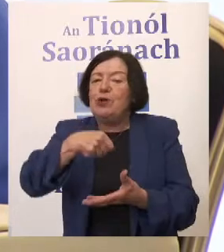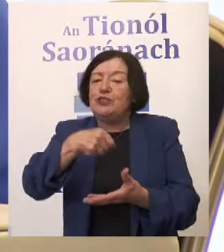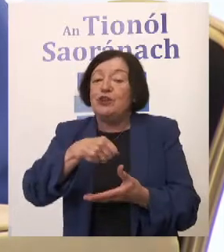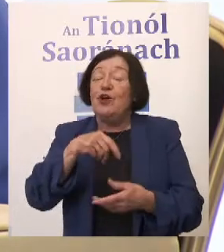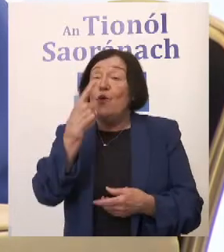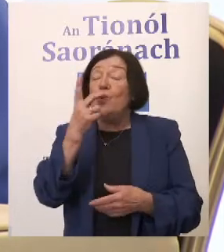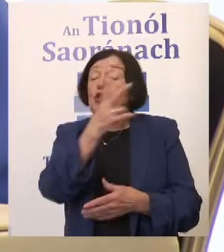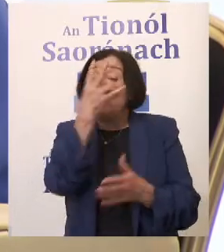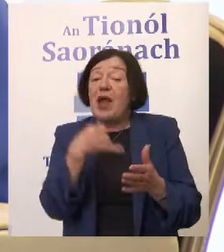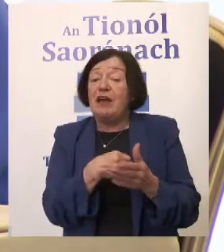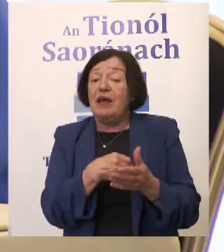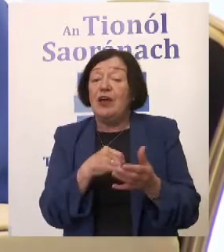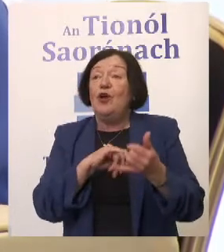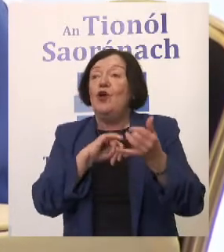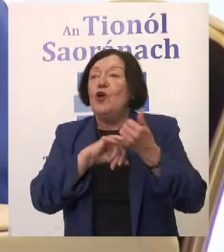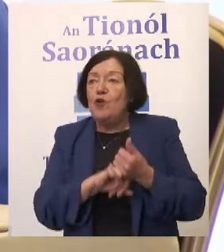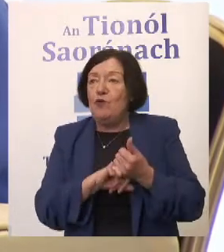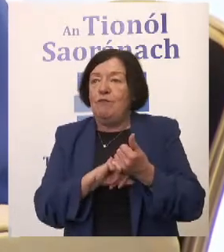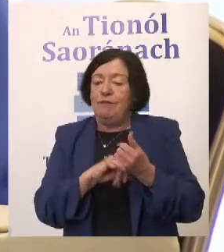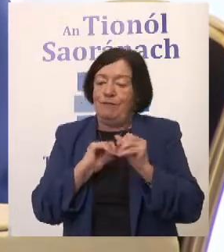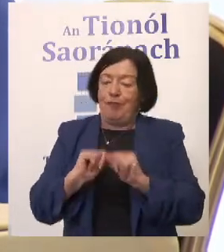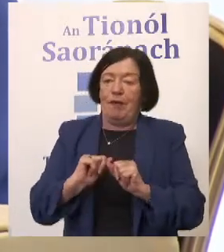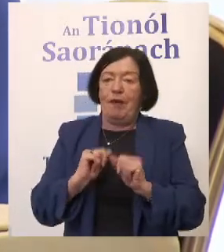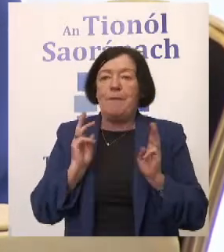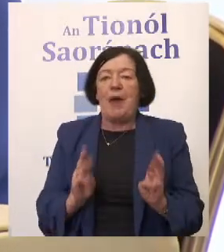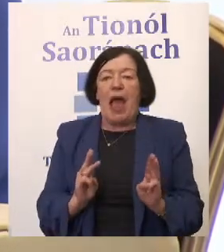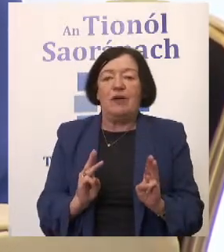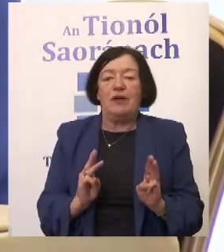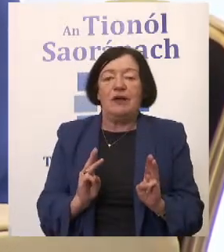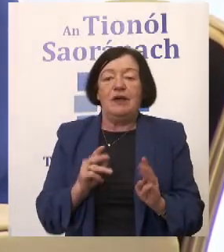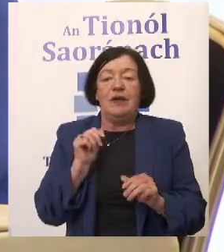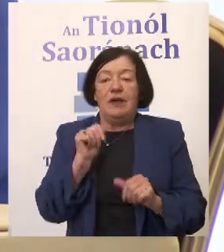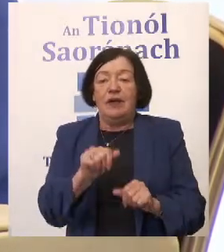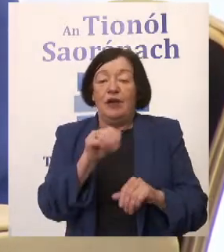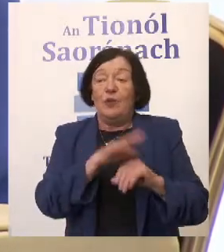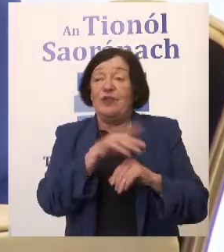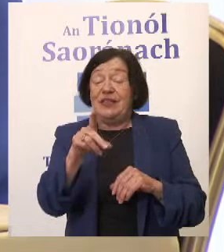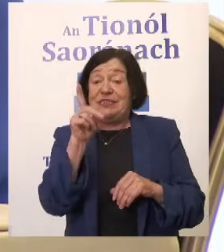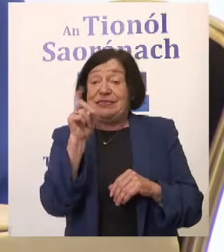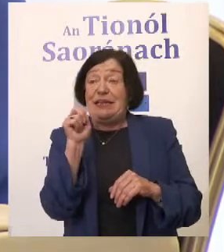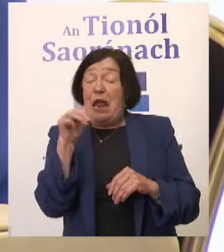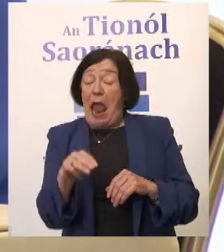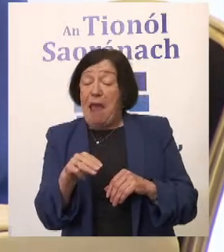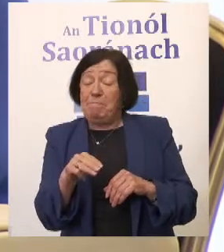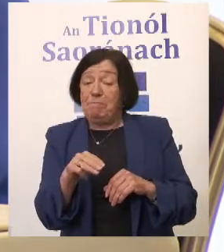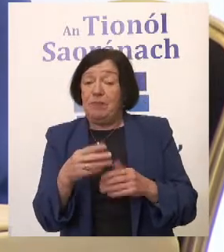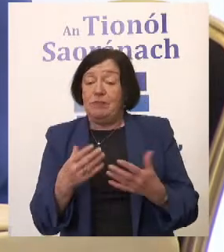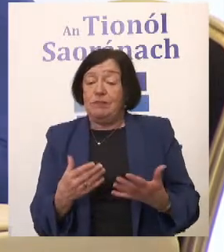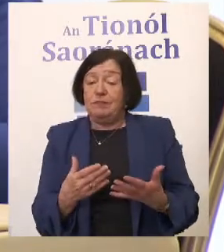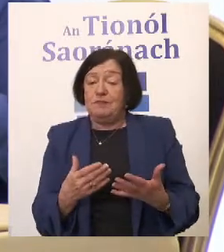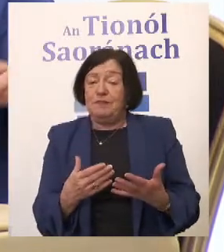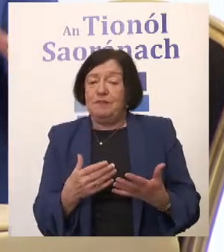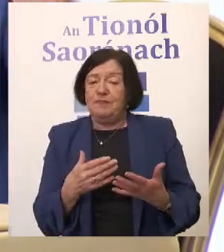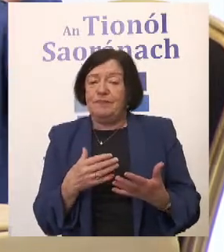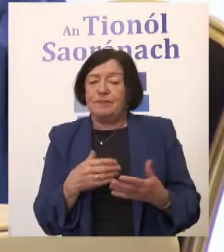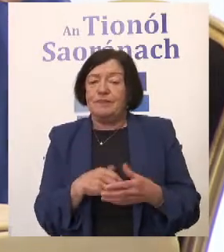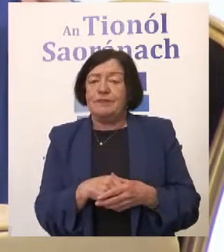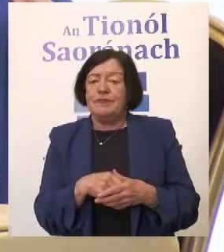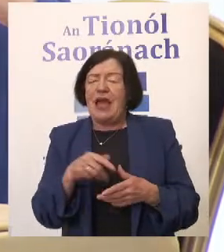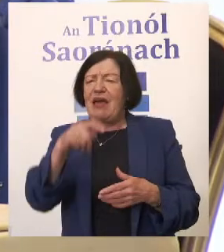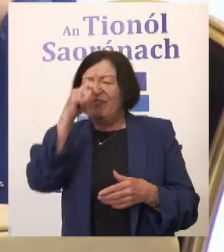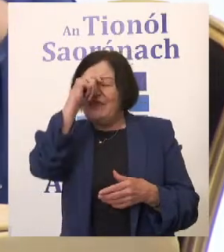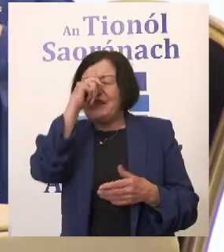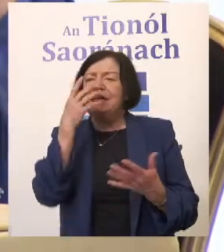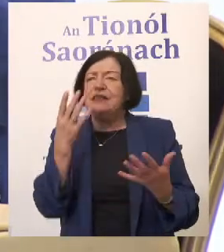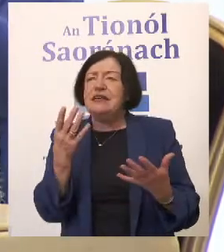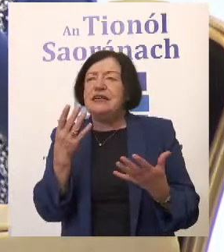the questions is, who should have that power? Should that power be with the directly elected mayor? And then I think